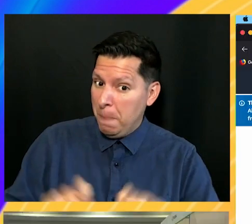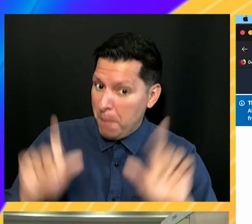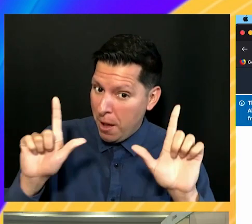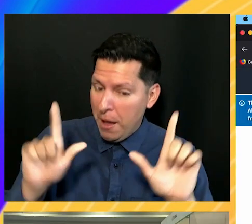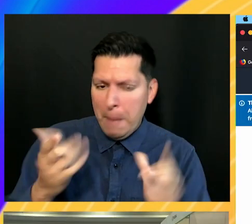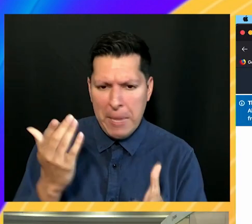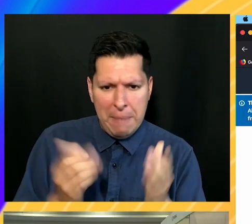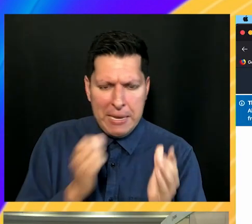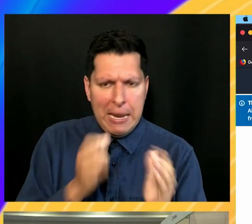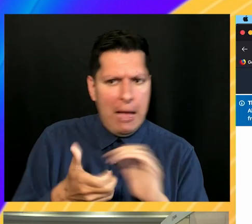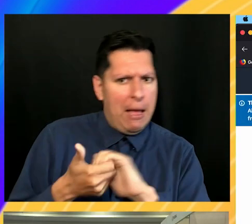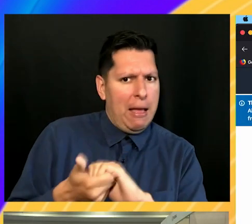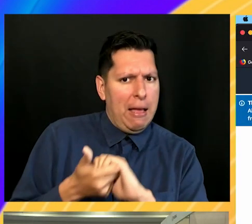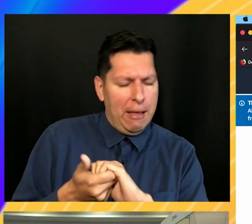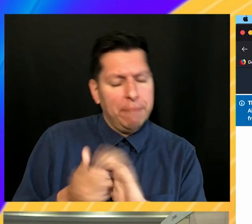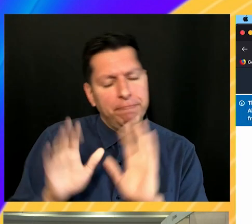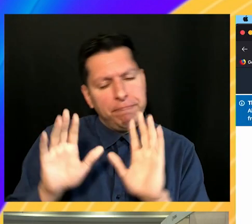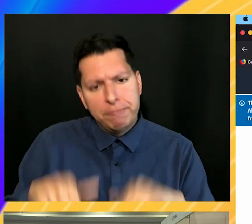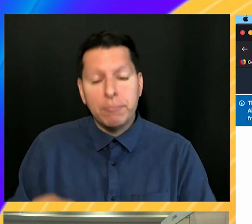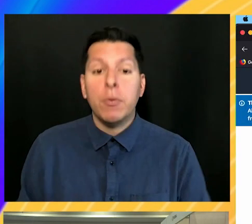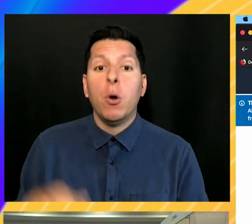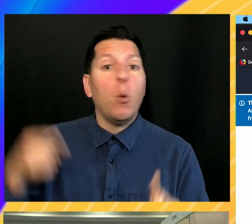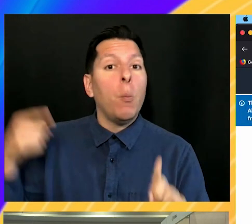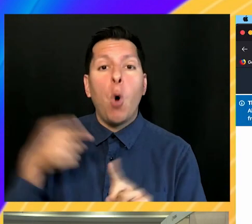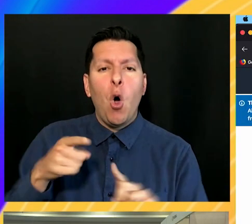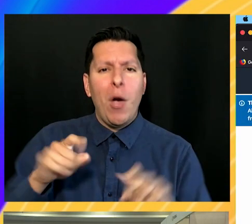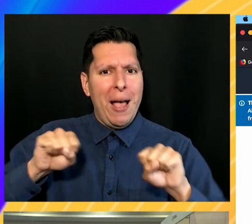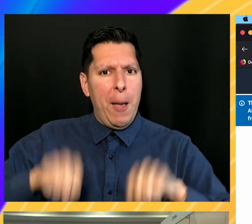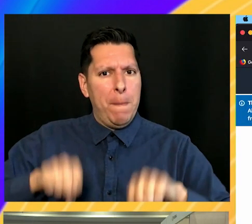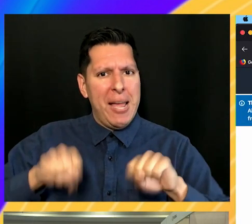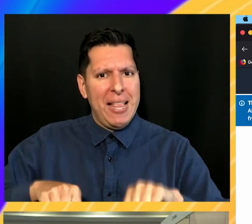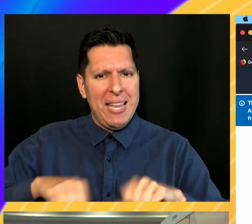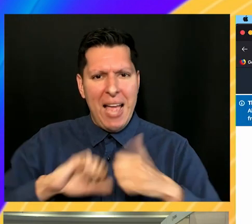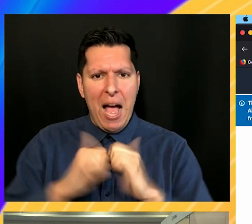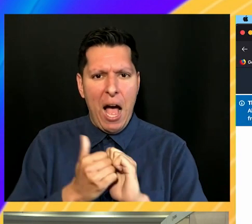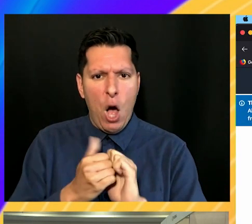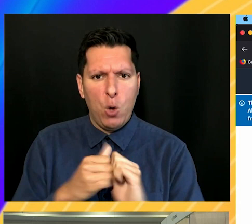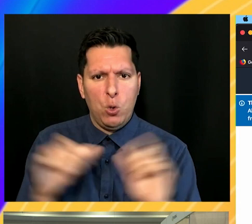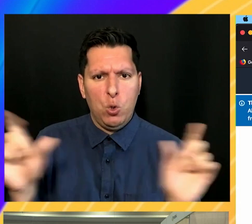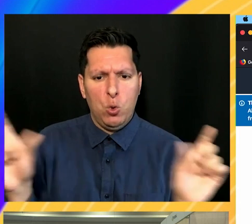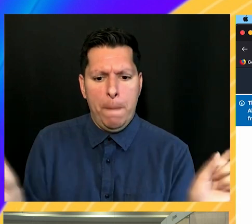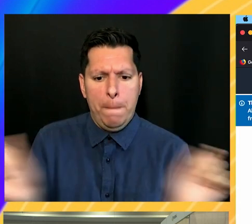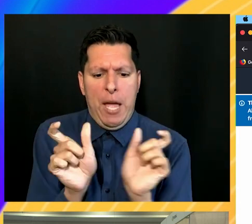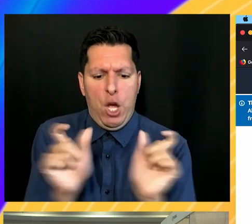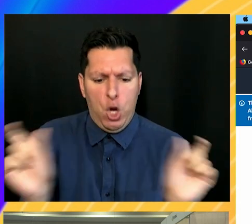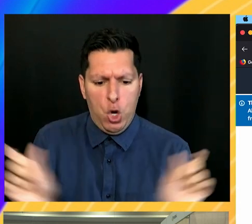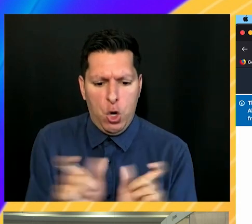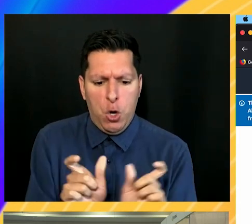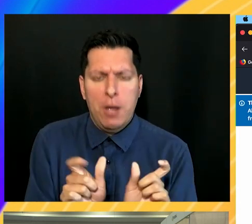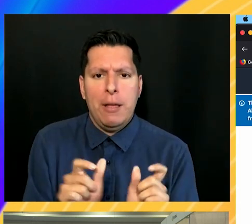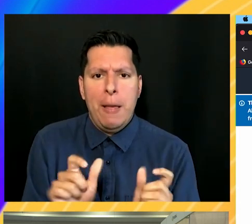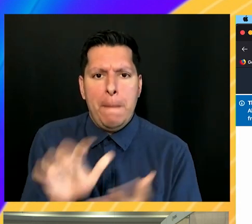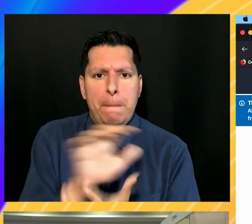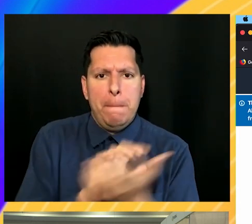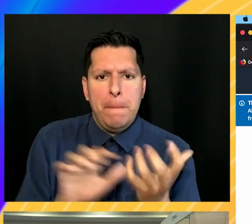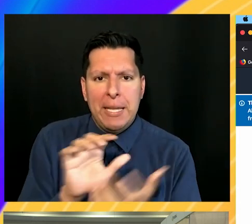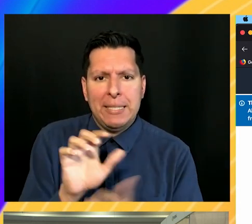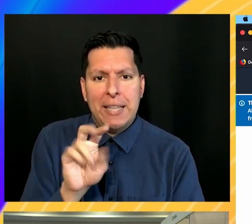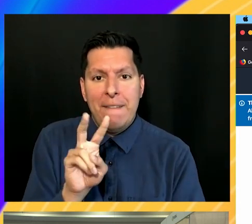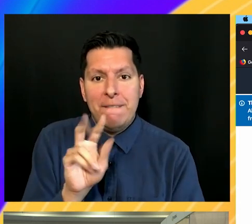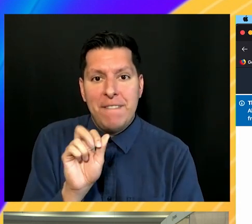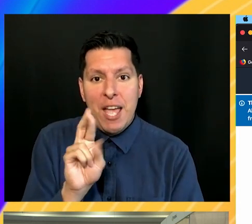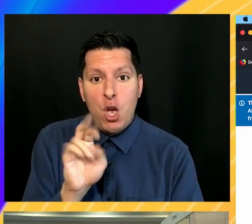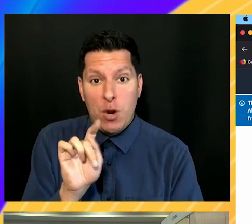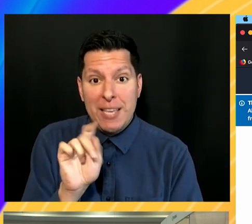us, is the ability to pair genomic variants that actually exist in a real population. It's called